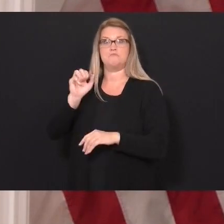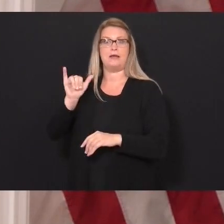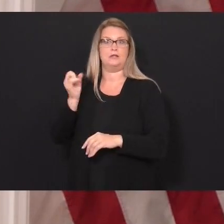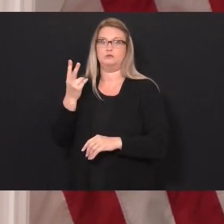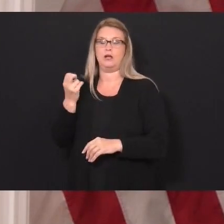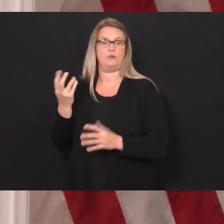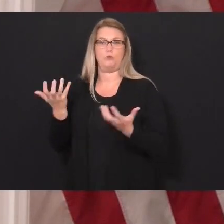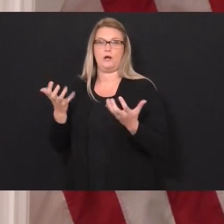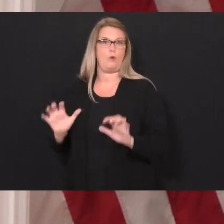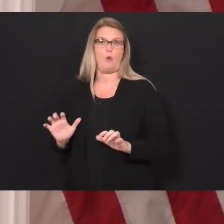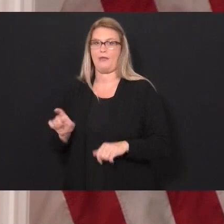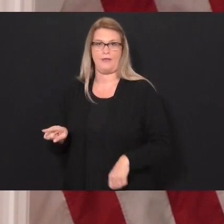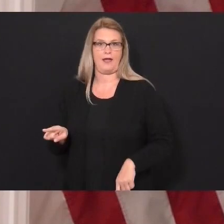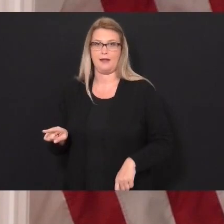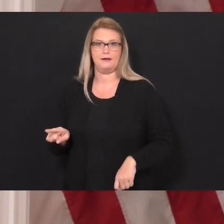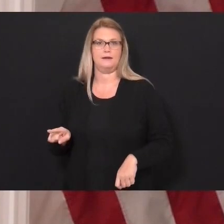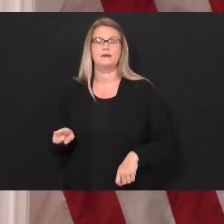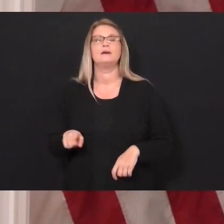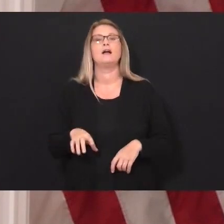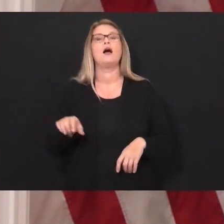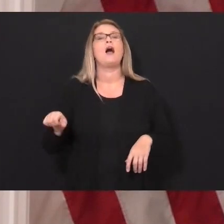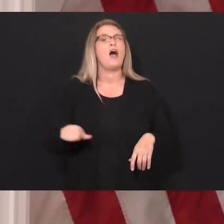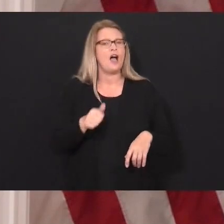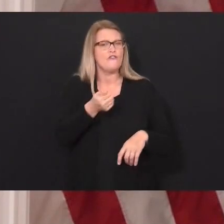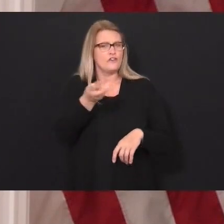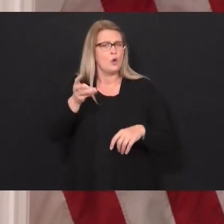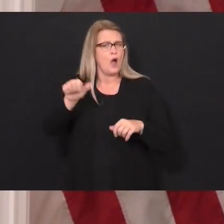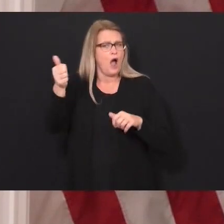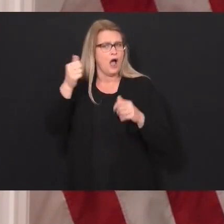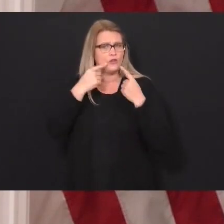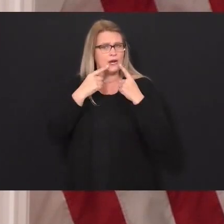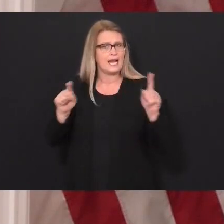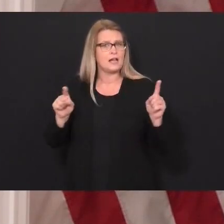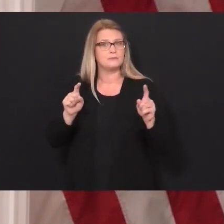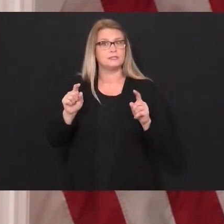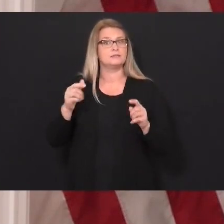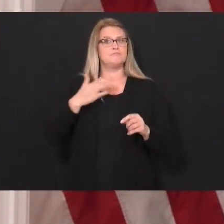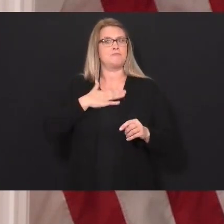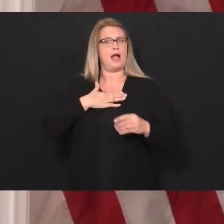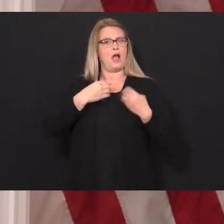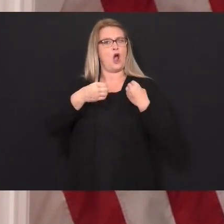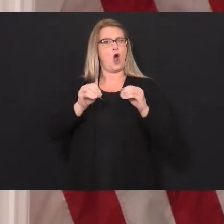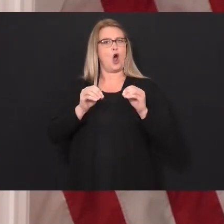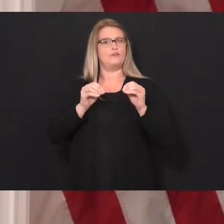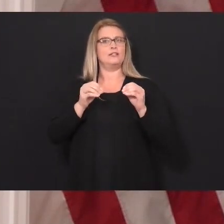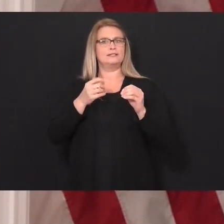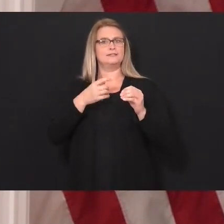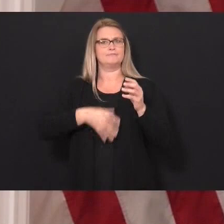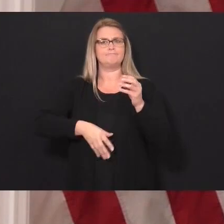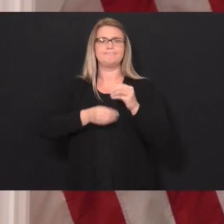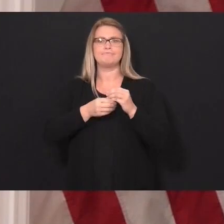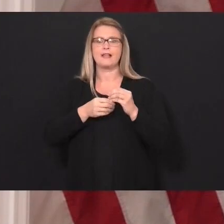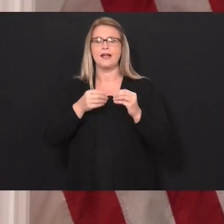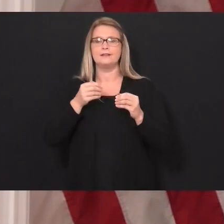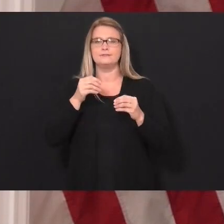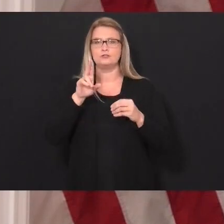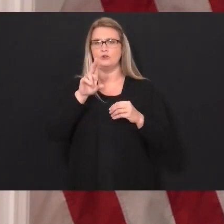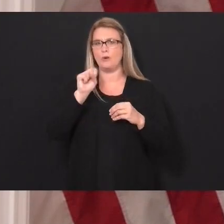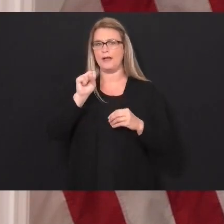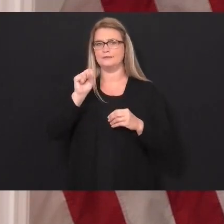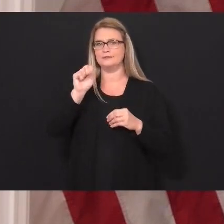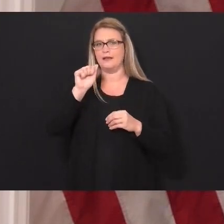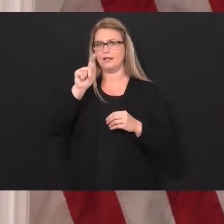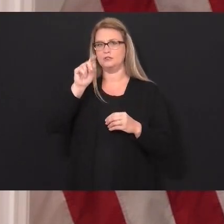of some other quick announcements, yesterday, our office announced, along with the U.S. Attorney in the Northern District and the